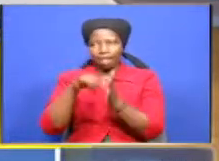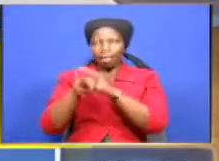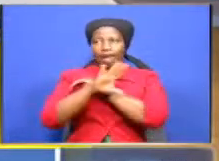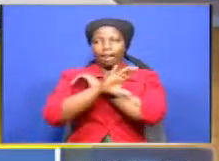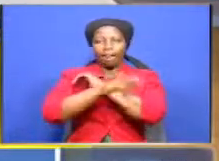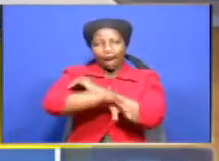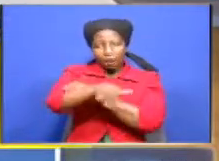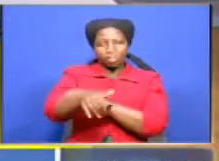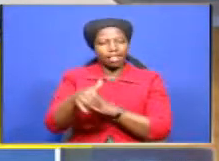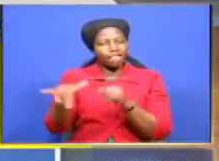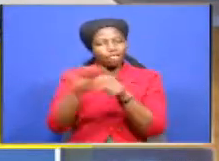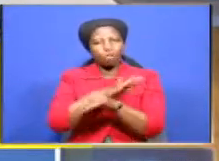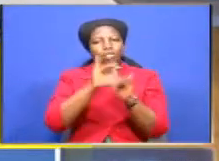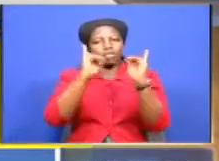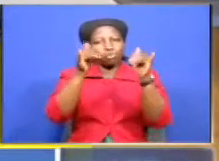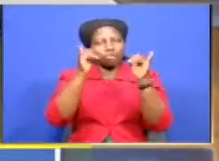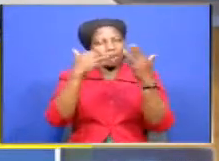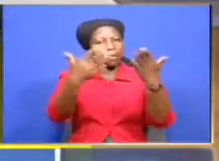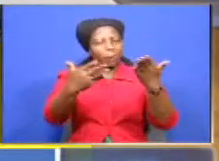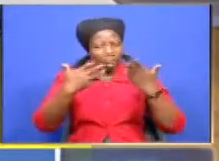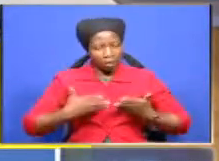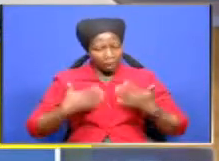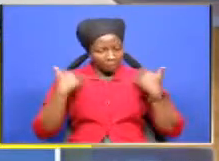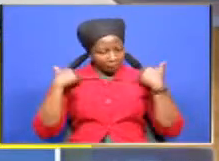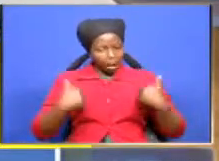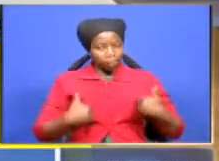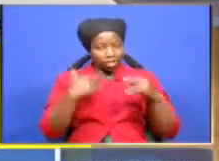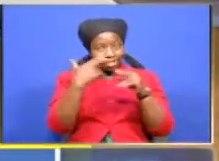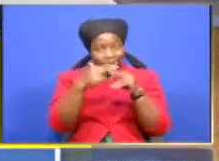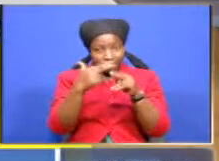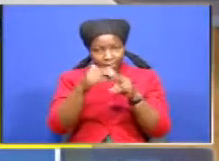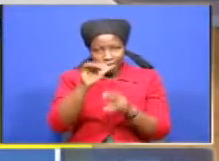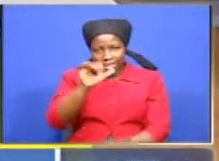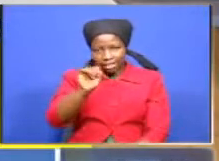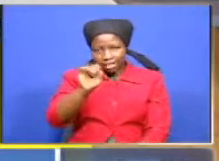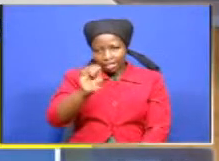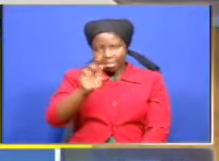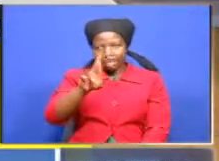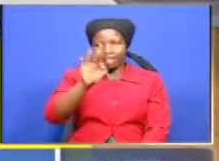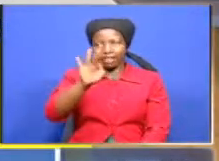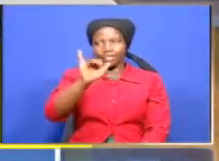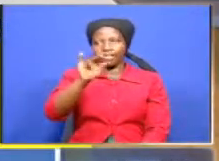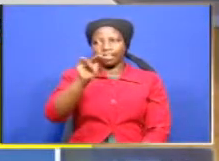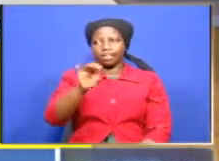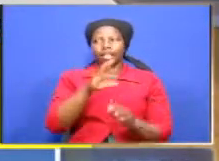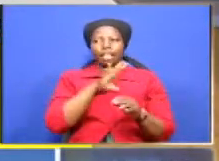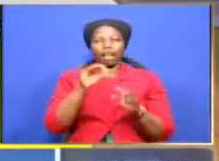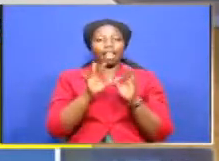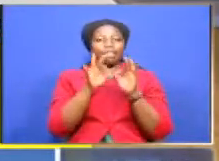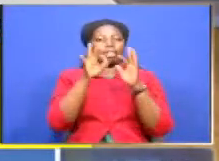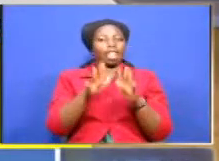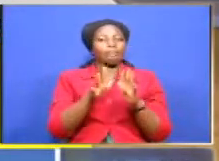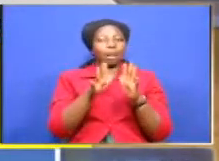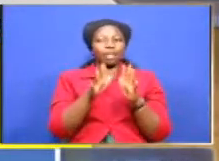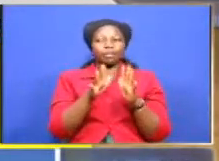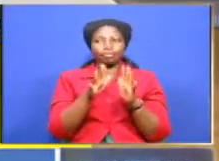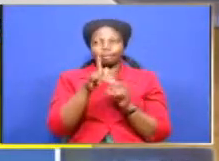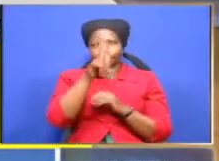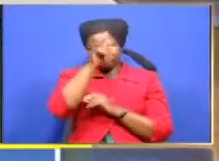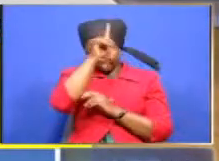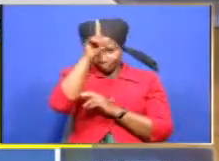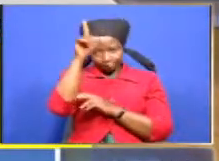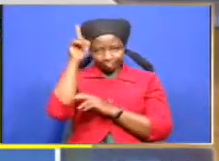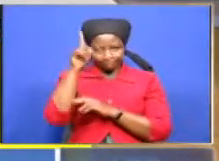news bulletin. Welcome on board. My name is Serfine Achieng Oma, and our sign language interpreter is